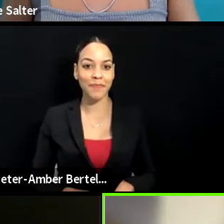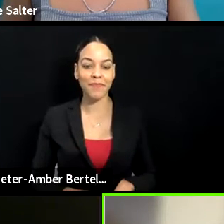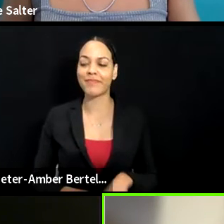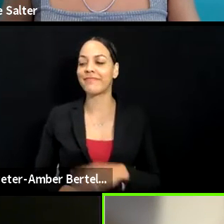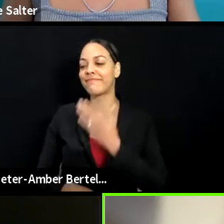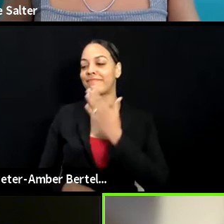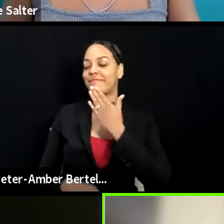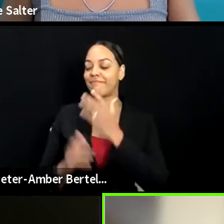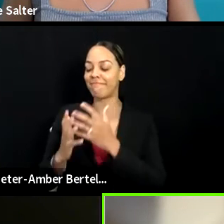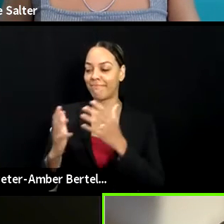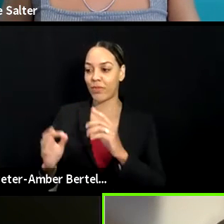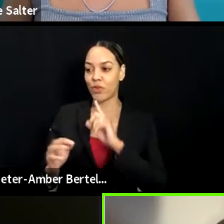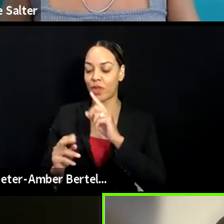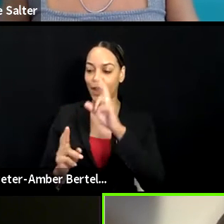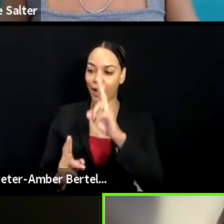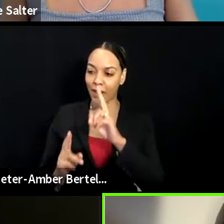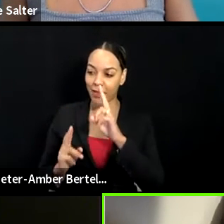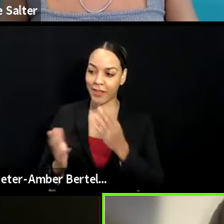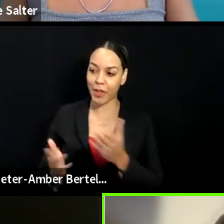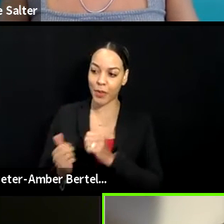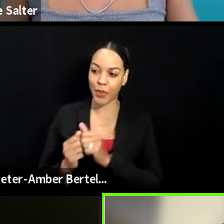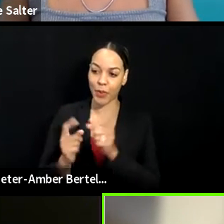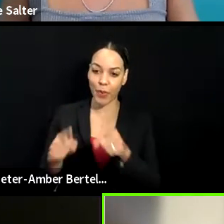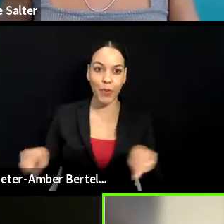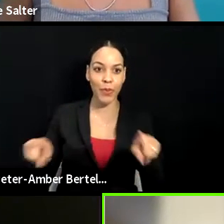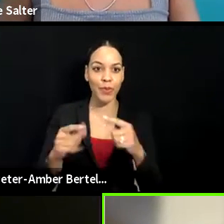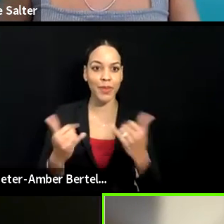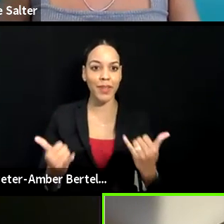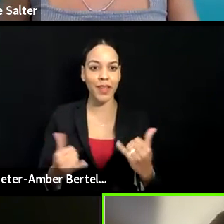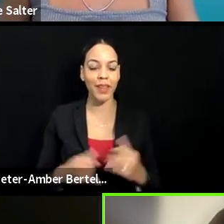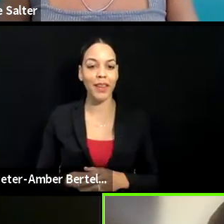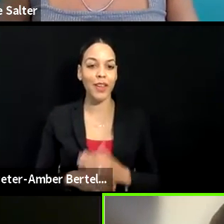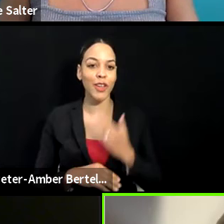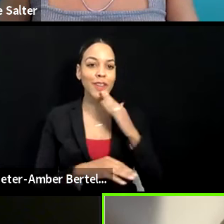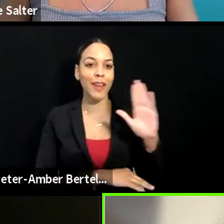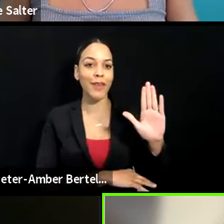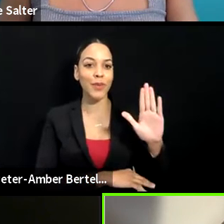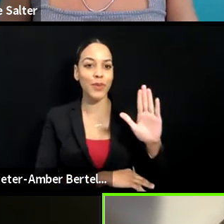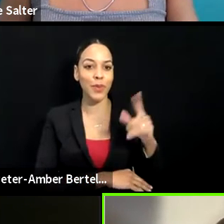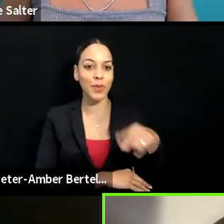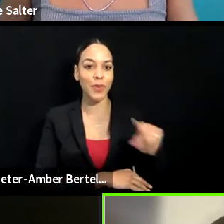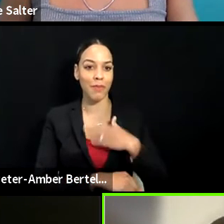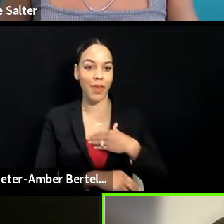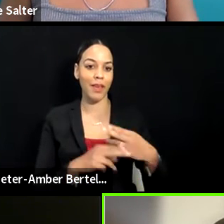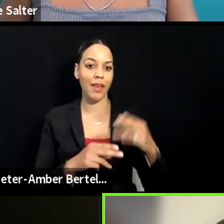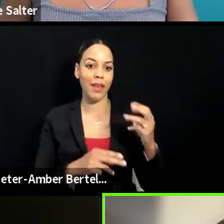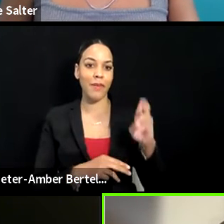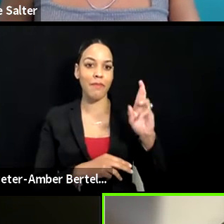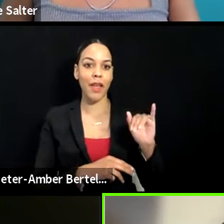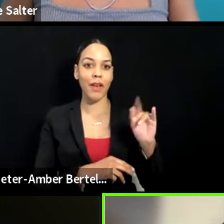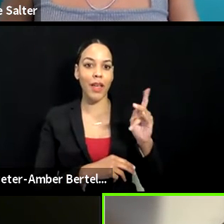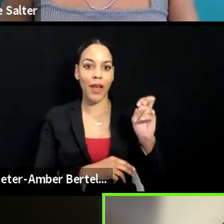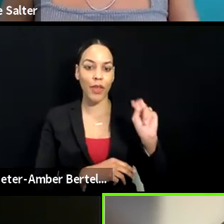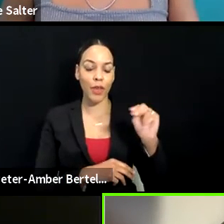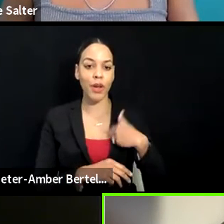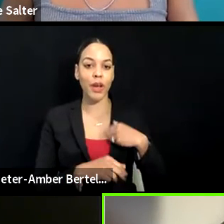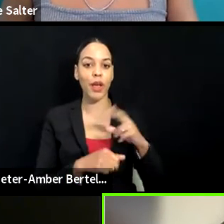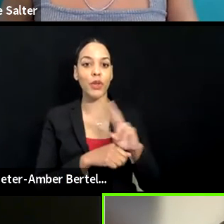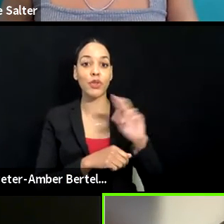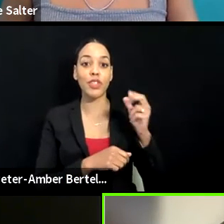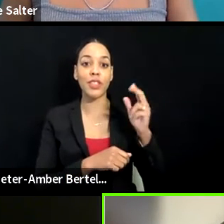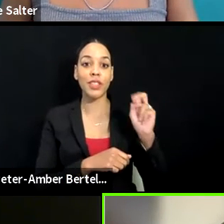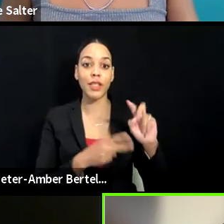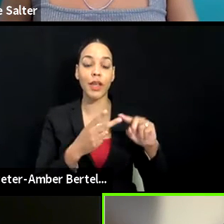you so much. It's an honor to be here with you all today. Good afternoon. My name is Mary Catherine. I use she,